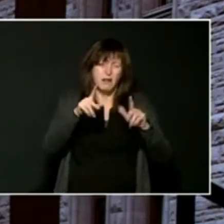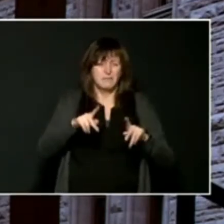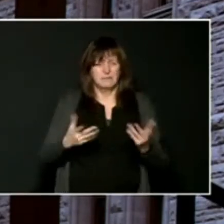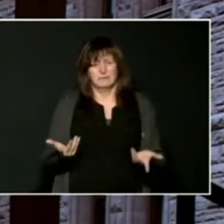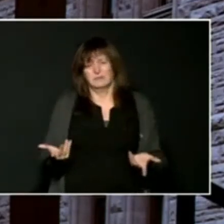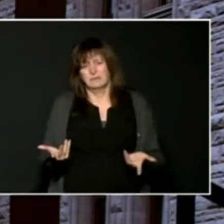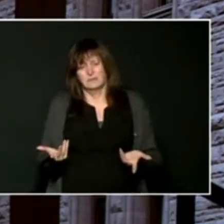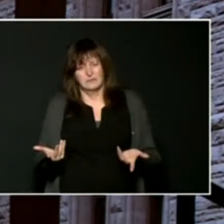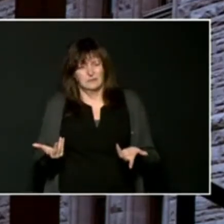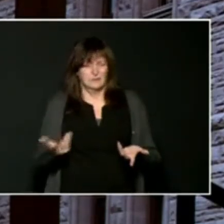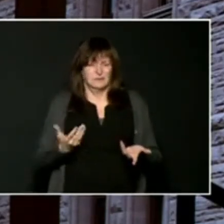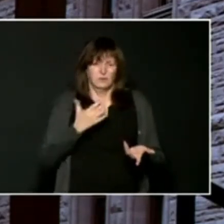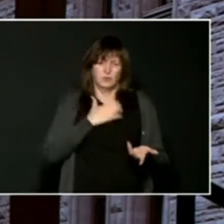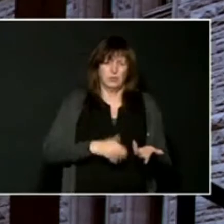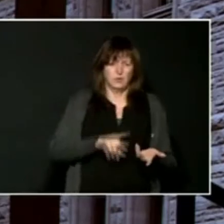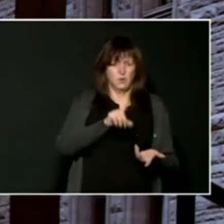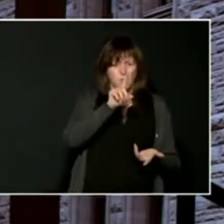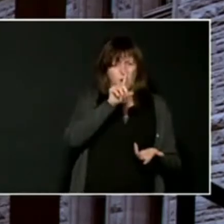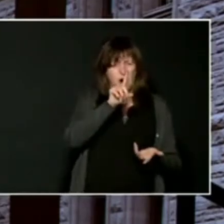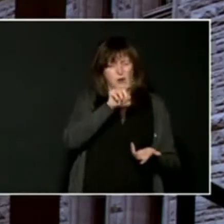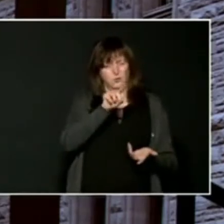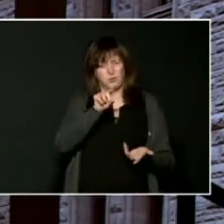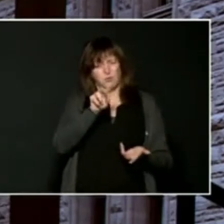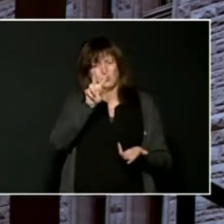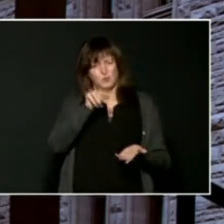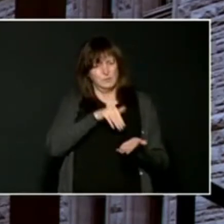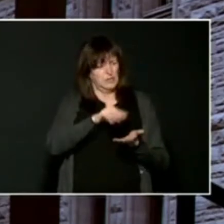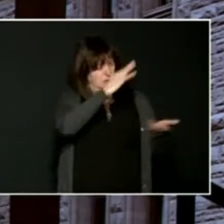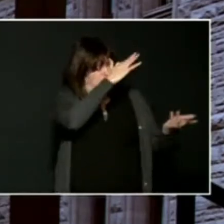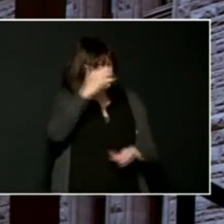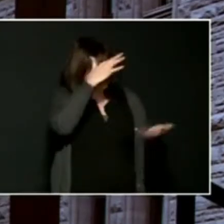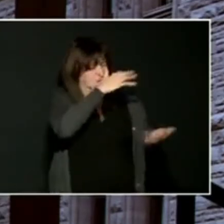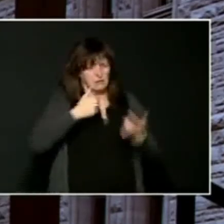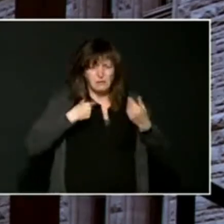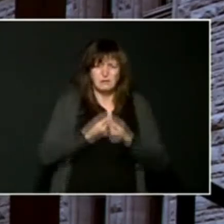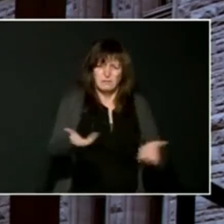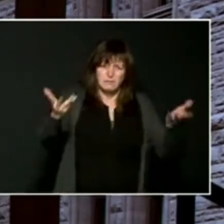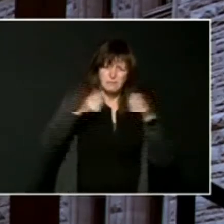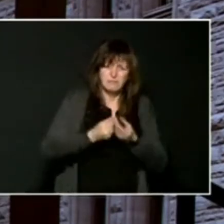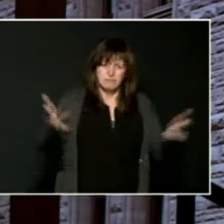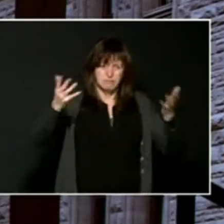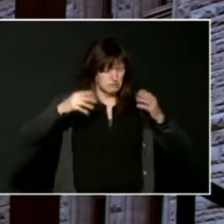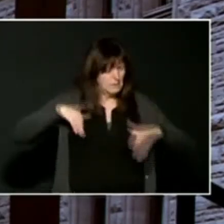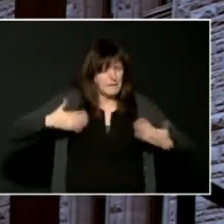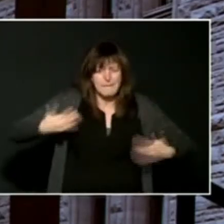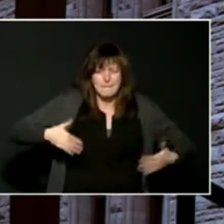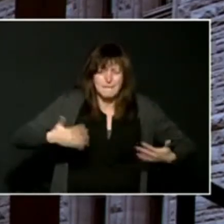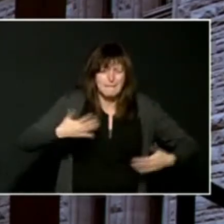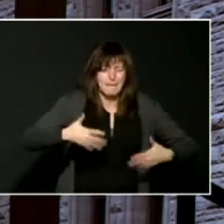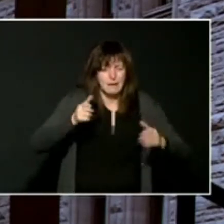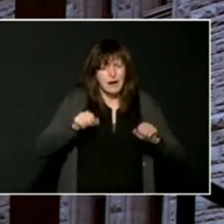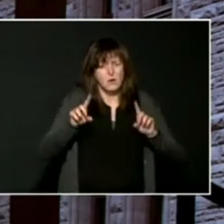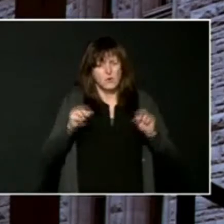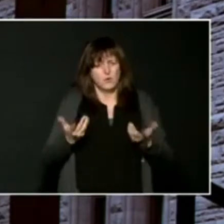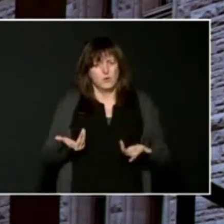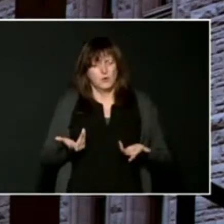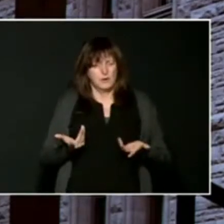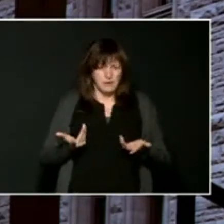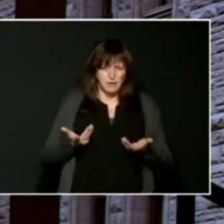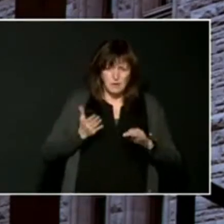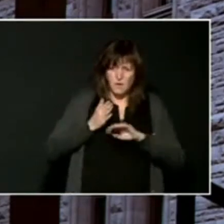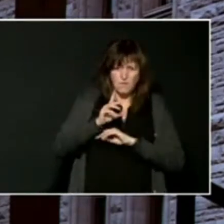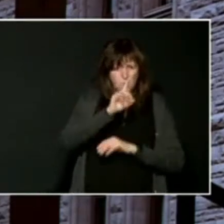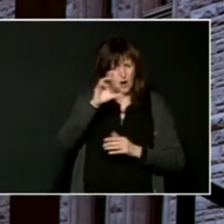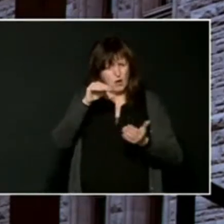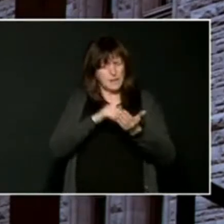week, and we could deliver that. I have full confidence we could move up well beyond 100,000. We have been moving through